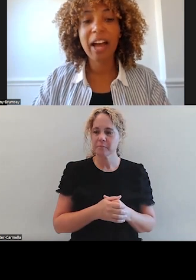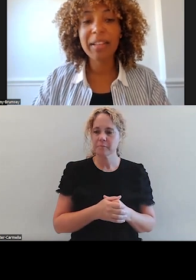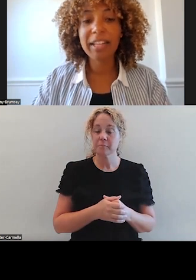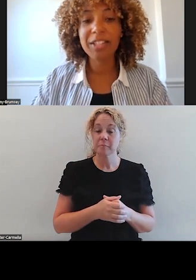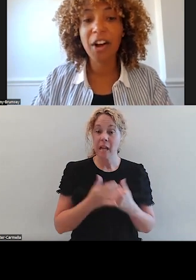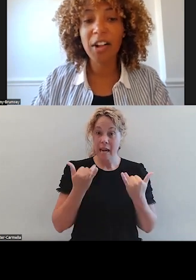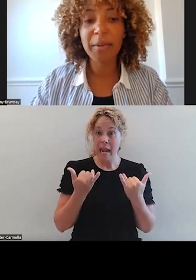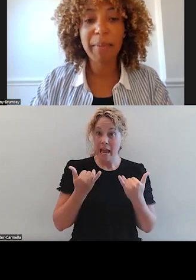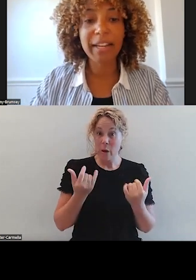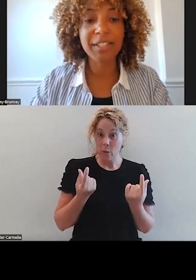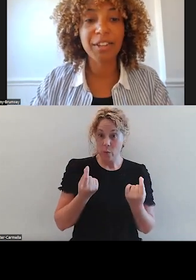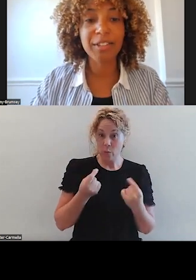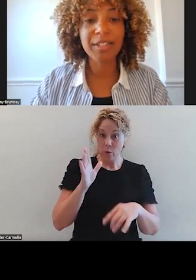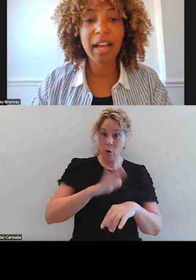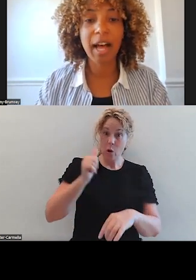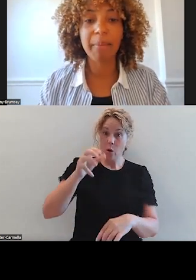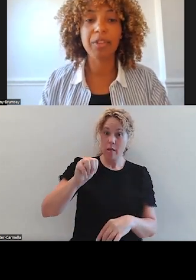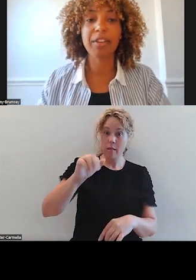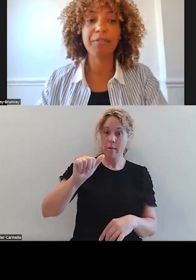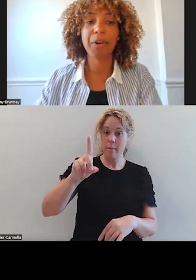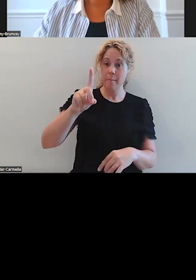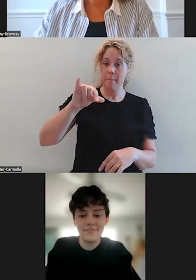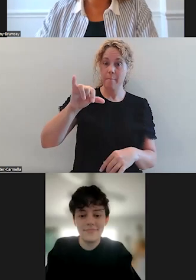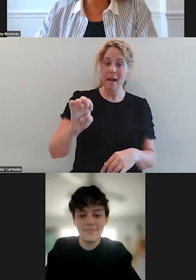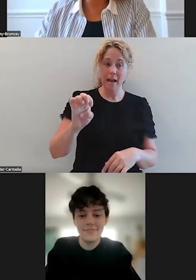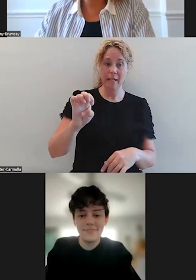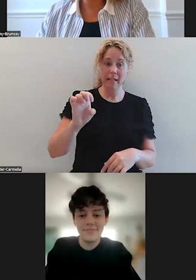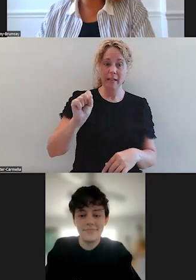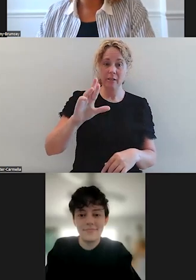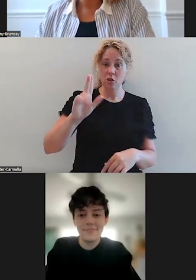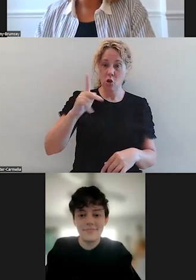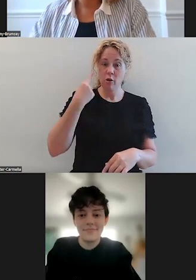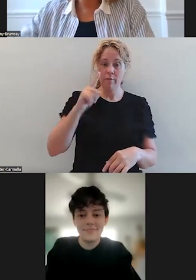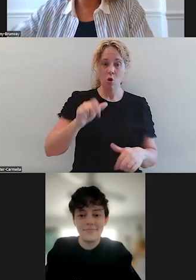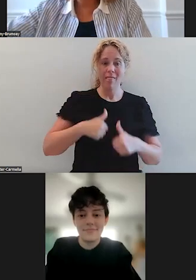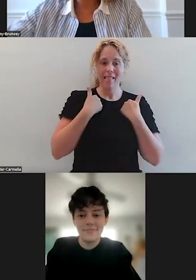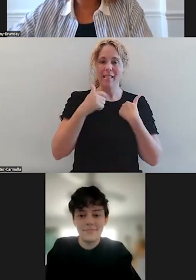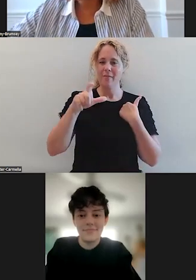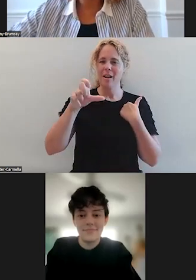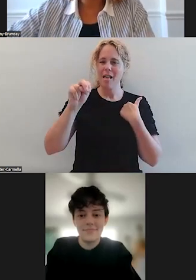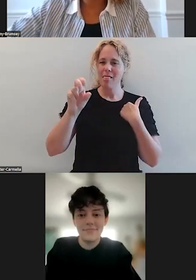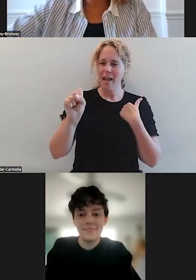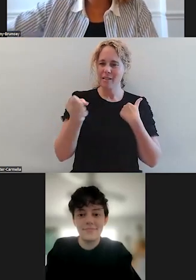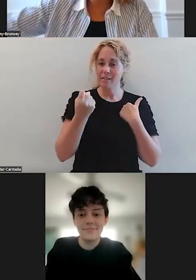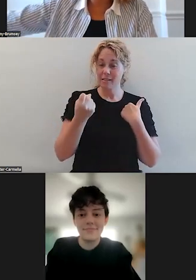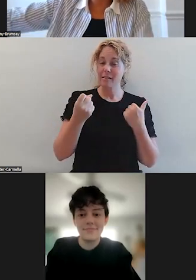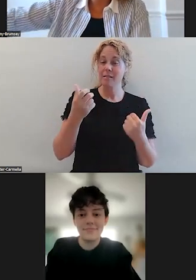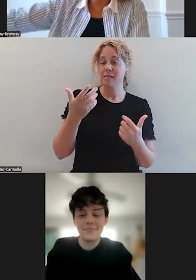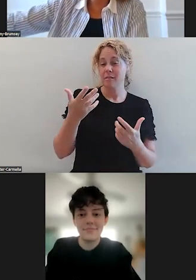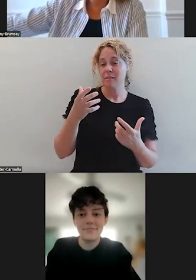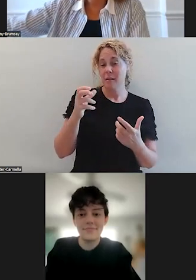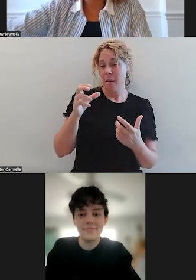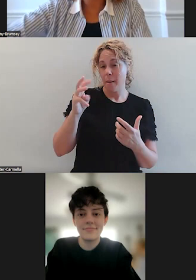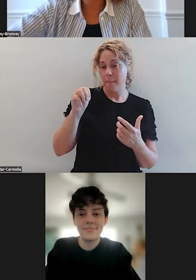And now I'd like to call up Maddie Stoltz for the lived lens. So Maddie, as I understand it,